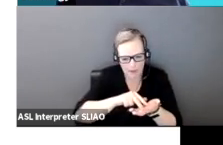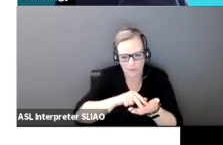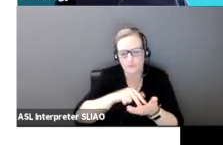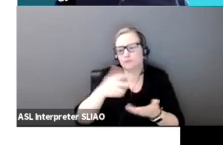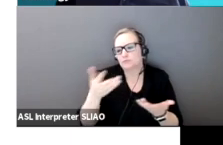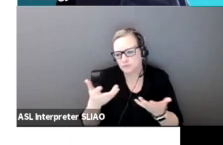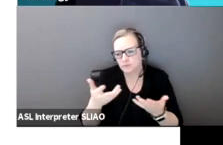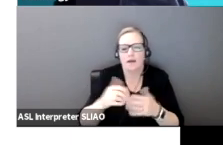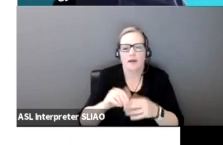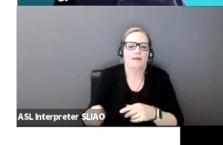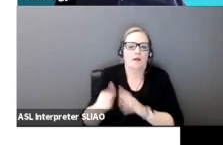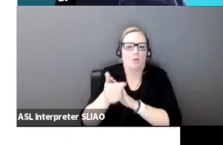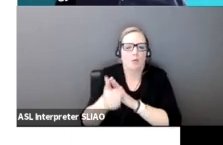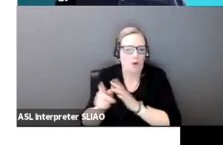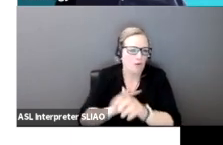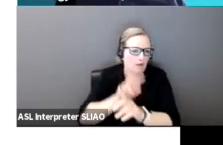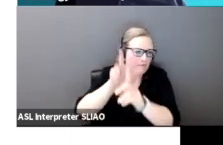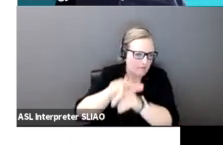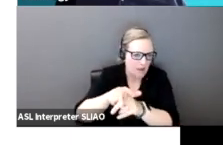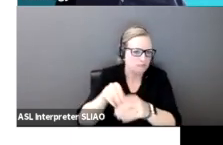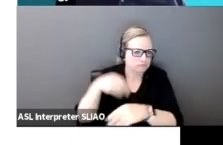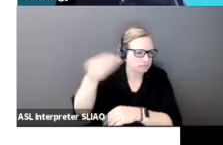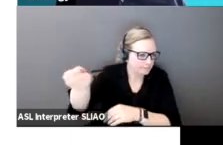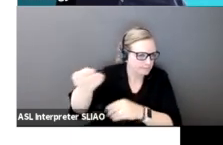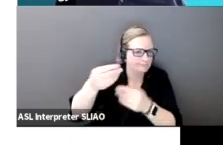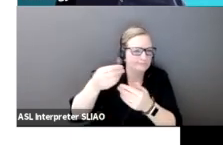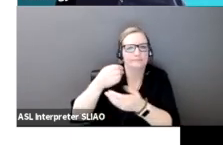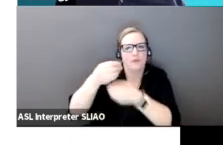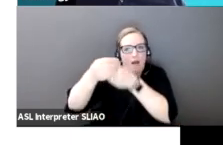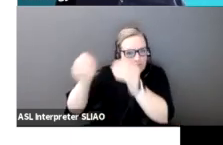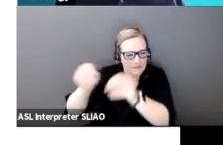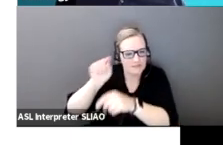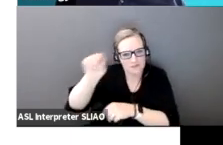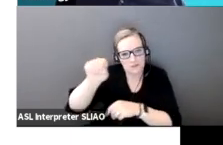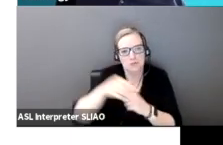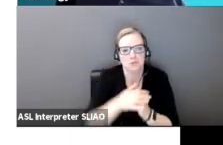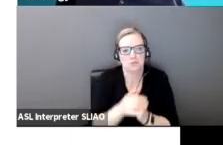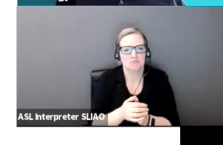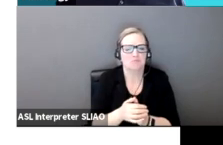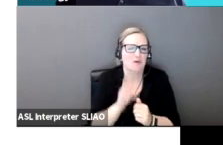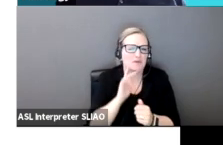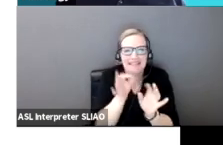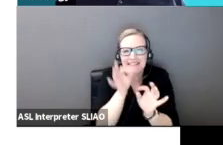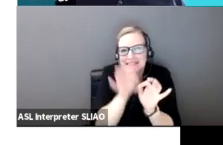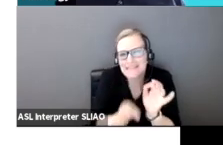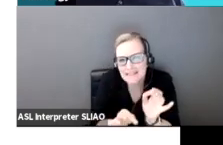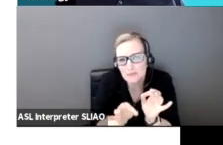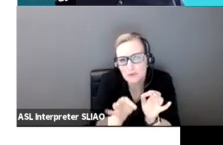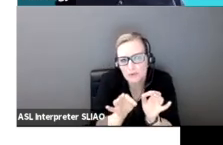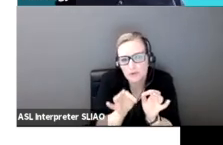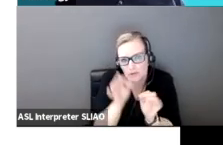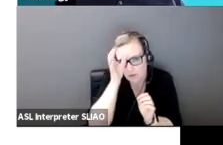actually filing it. You could expect a very simple provisional to cost well